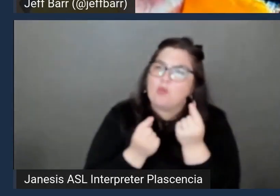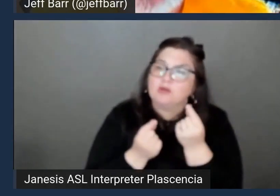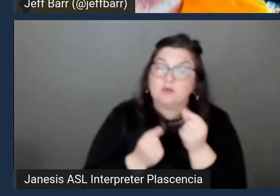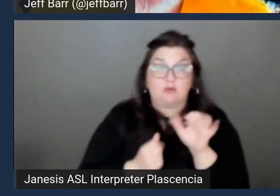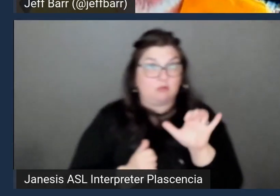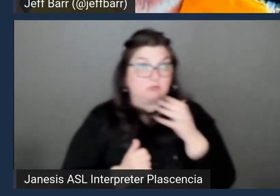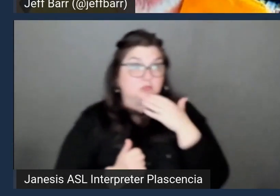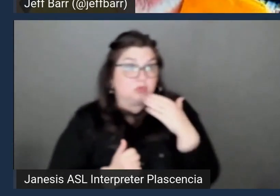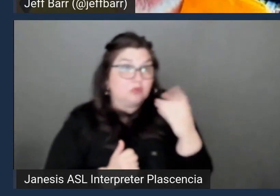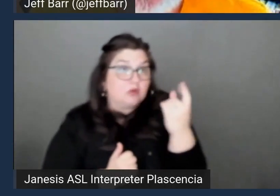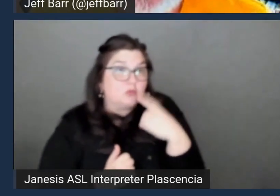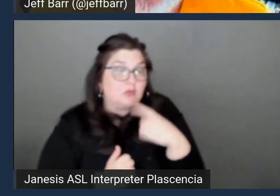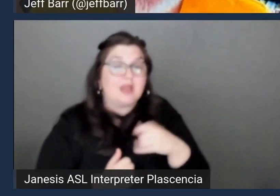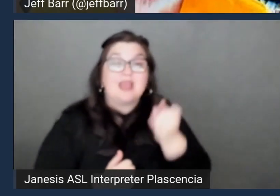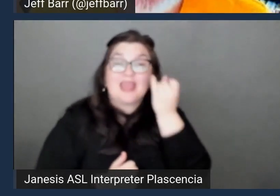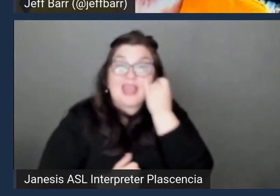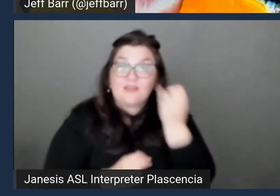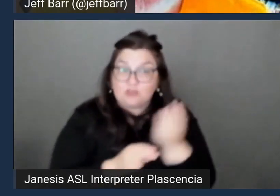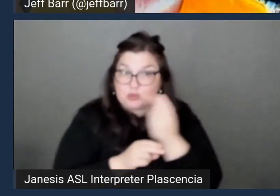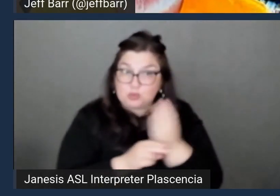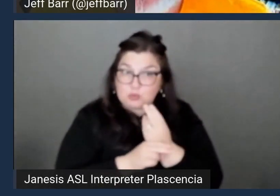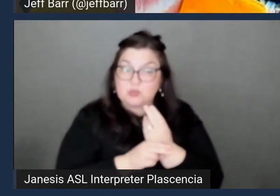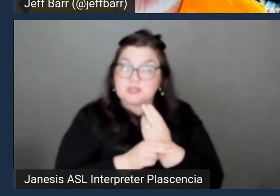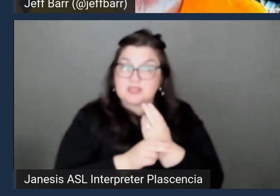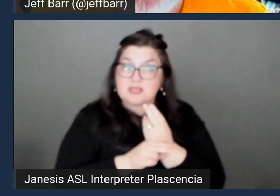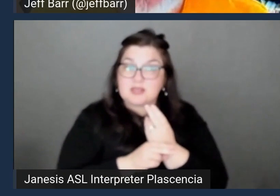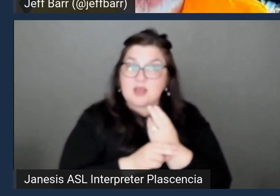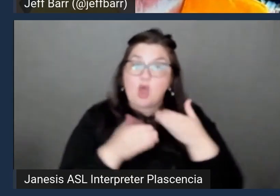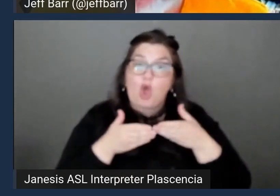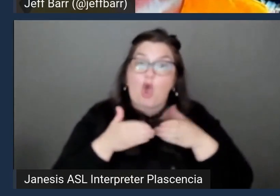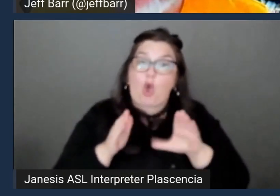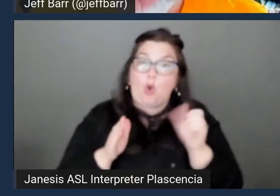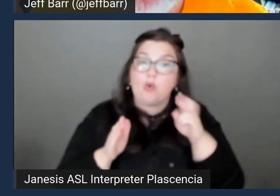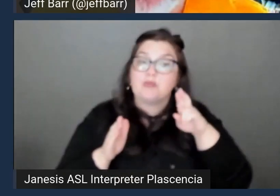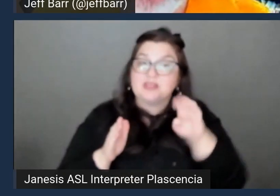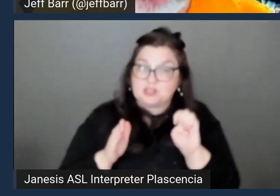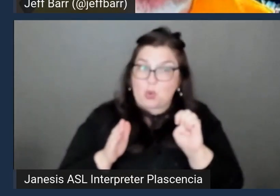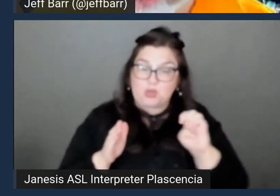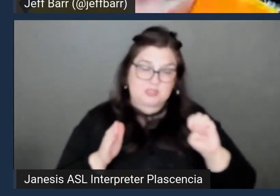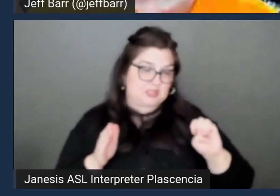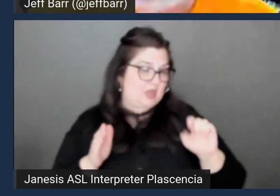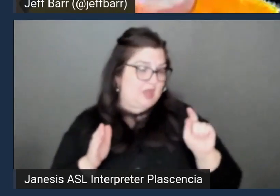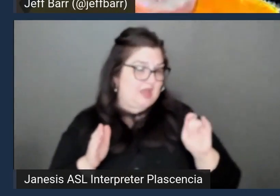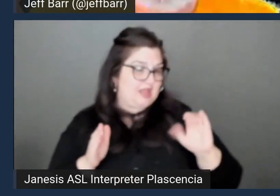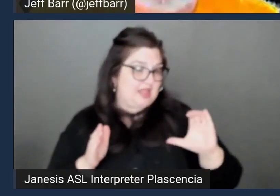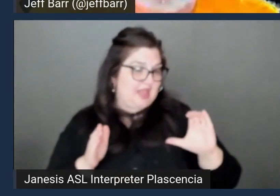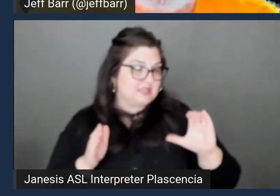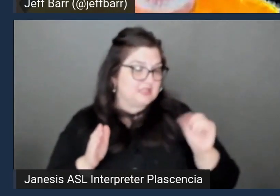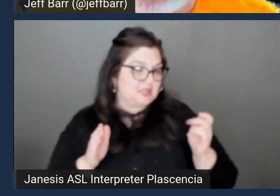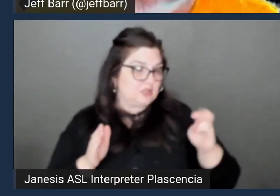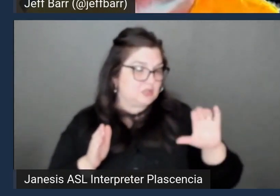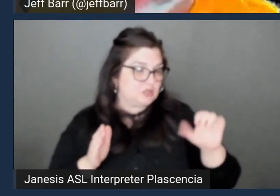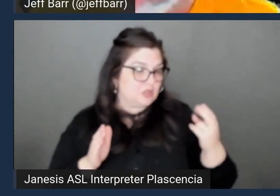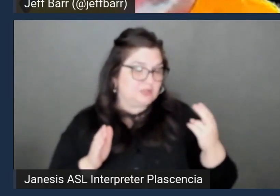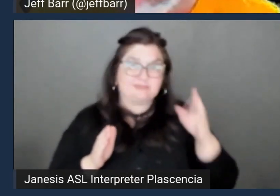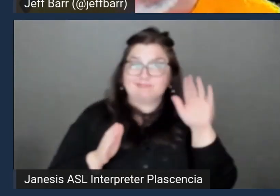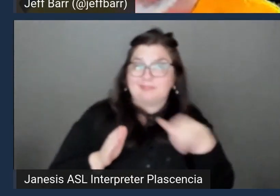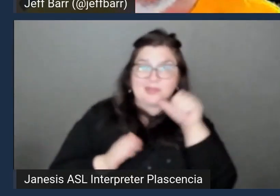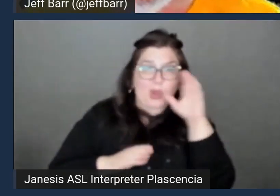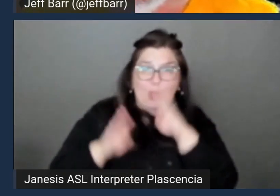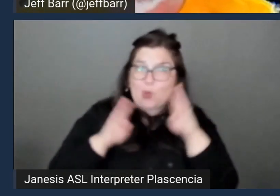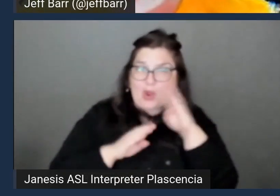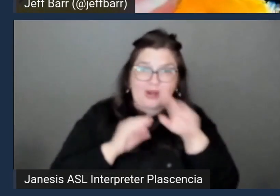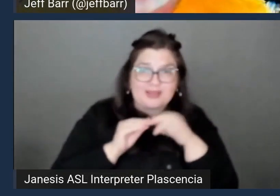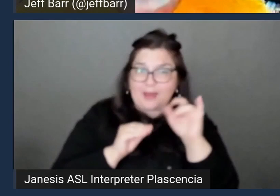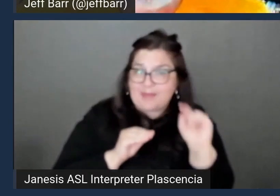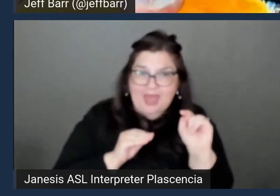great question. So if you're using an open source version of Elasticsearch, you don't got to worry about anything. If you're on the managed service, don't worry about a thing.